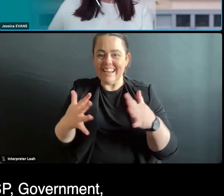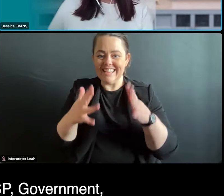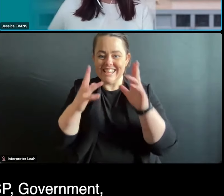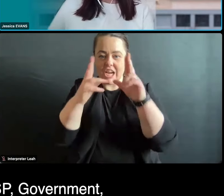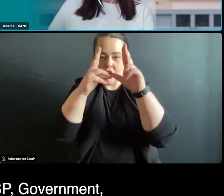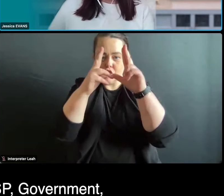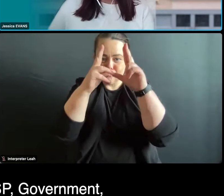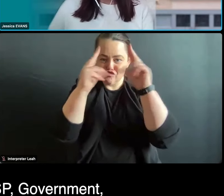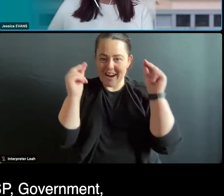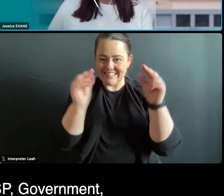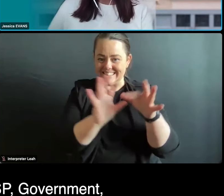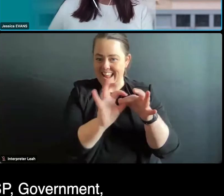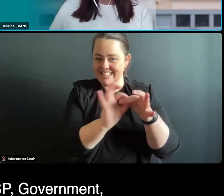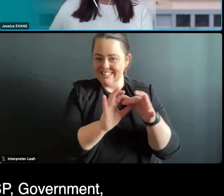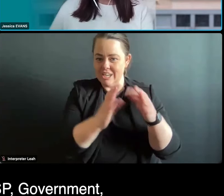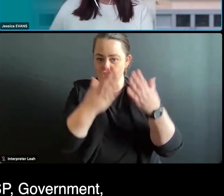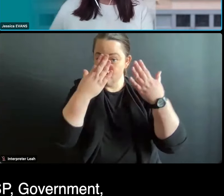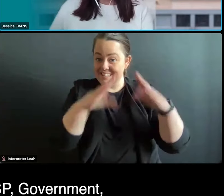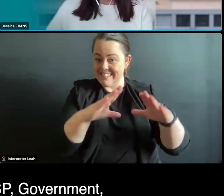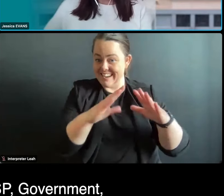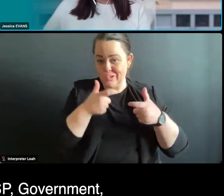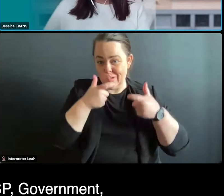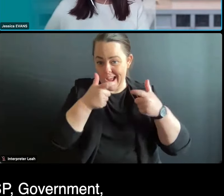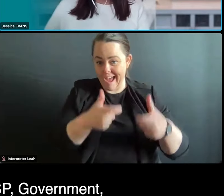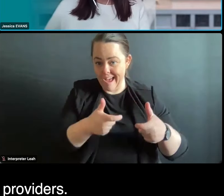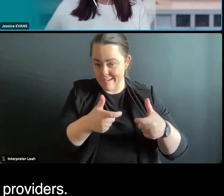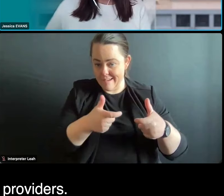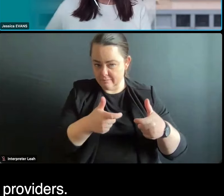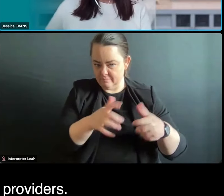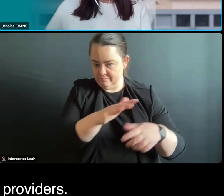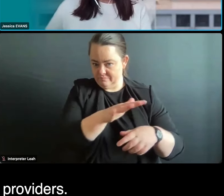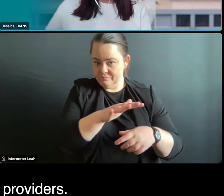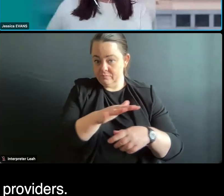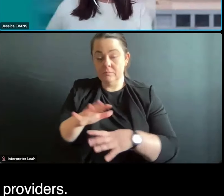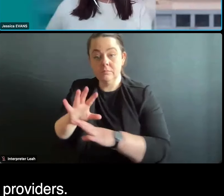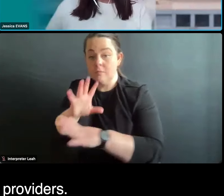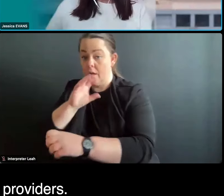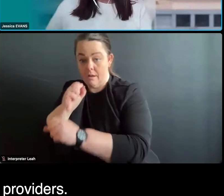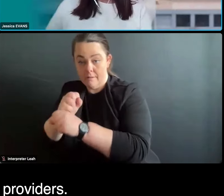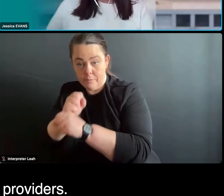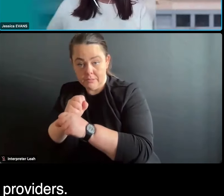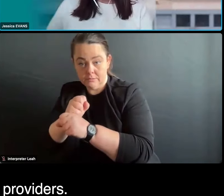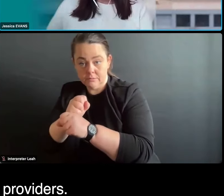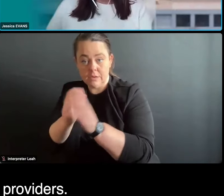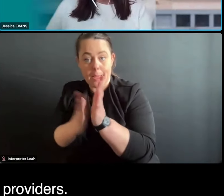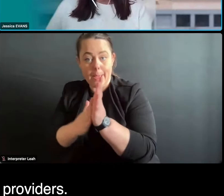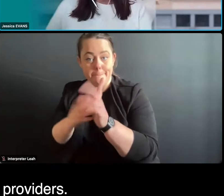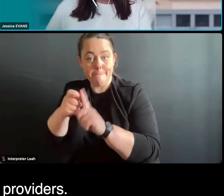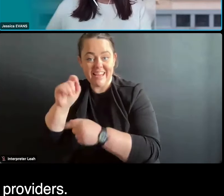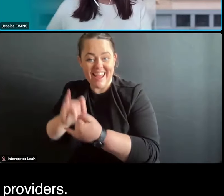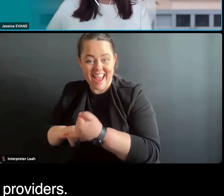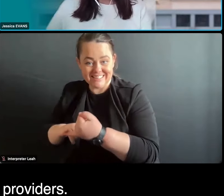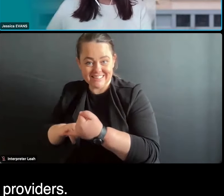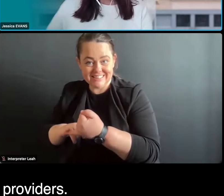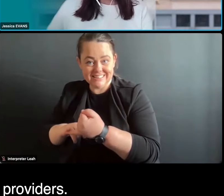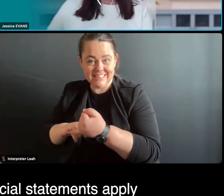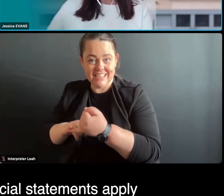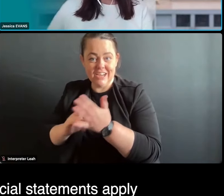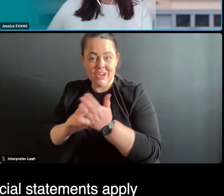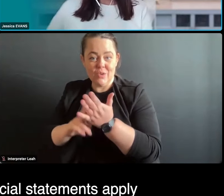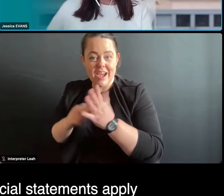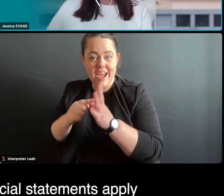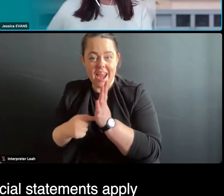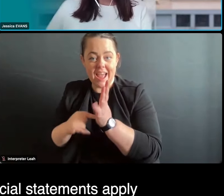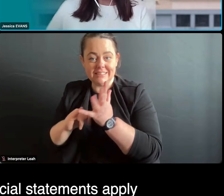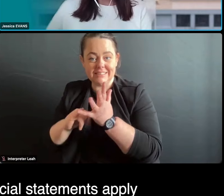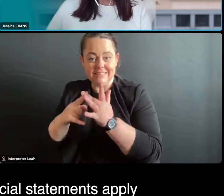will not include CHSP, government, MPS, or NATCFAC providers. The section